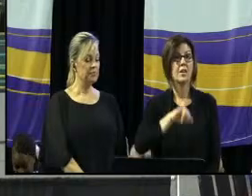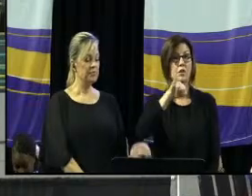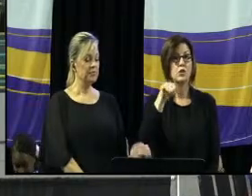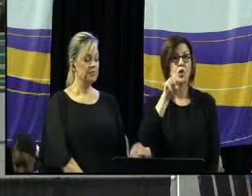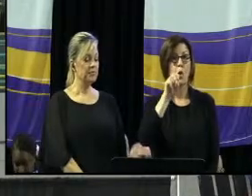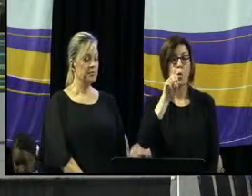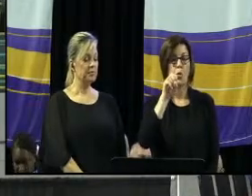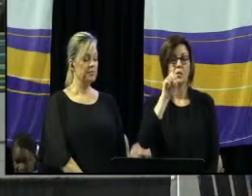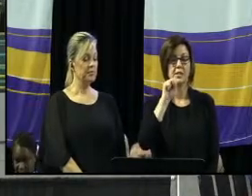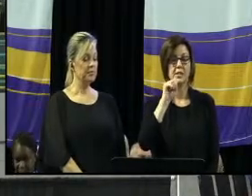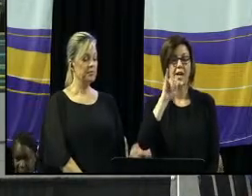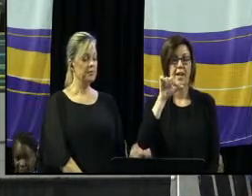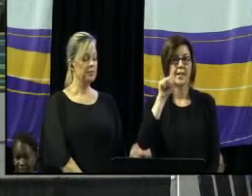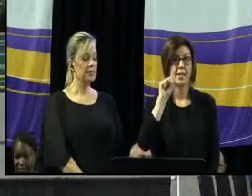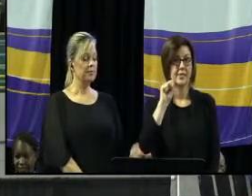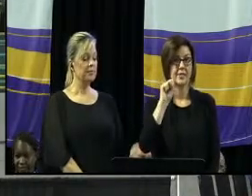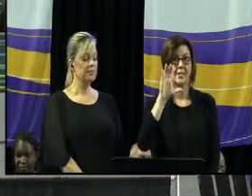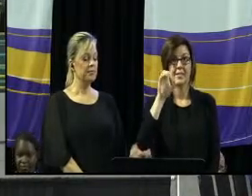Josias Cepeda.